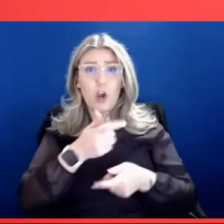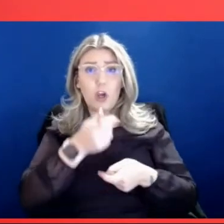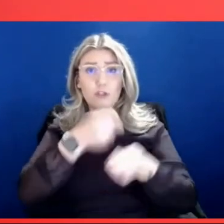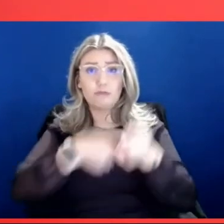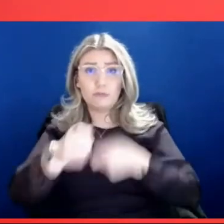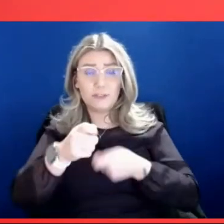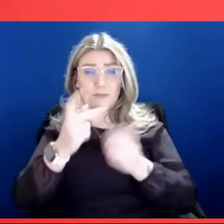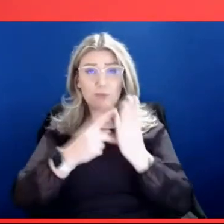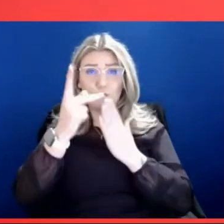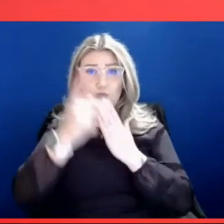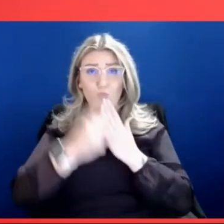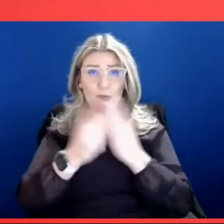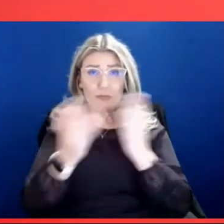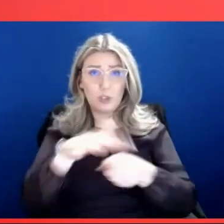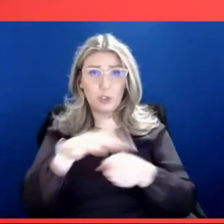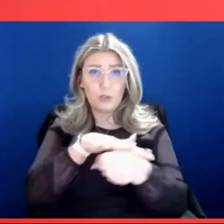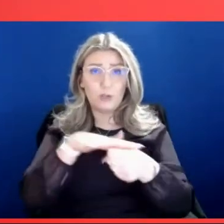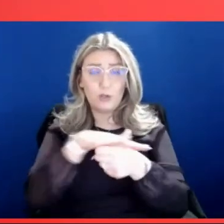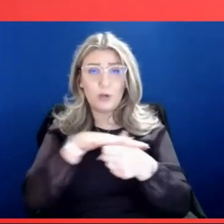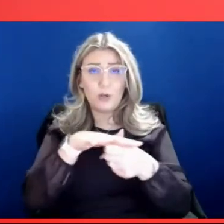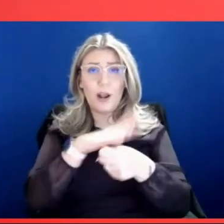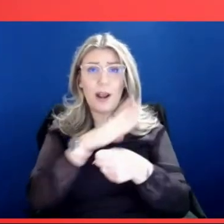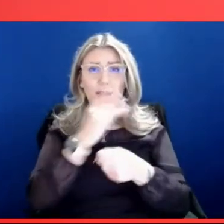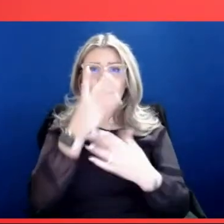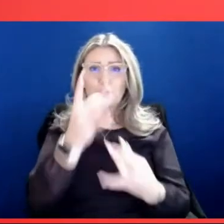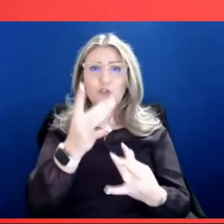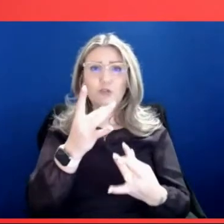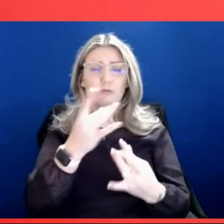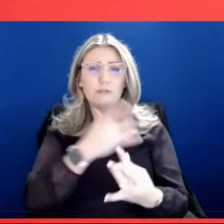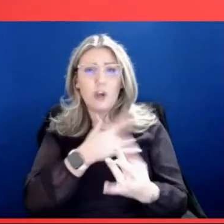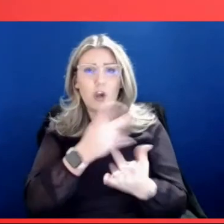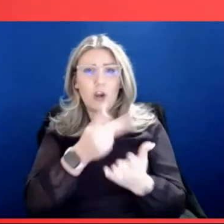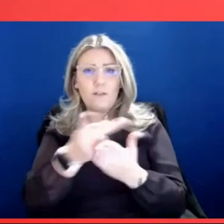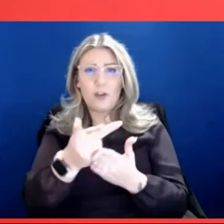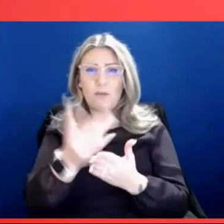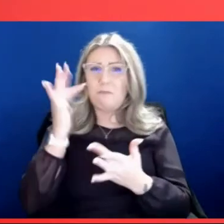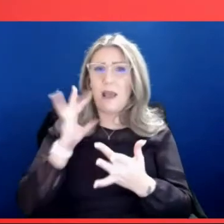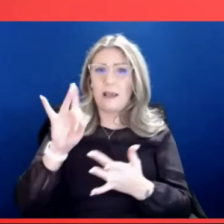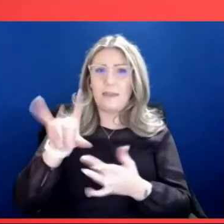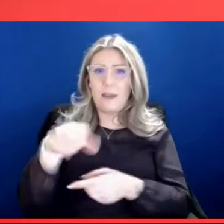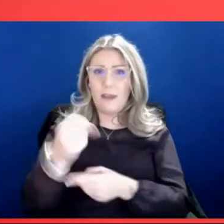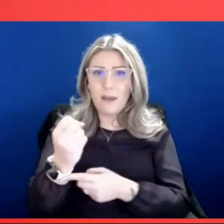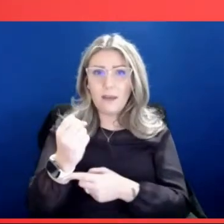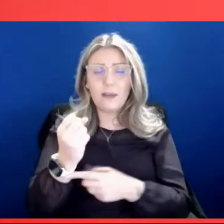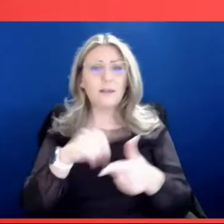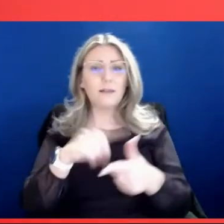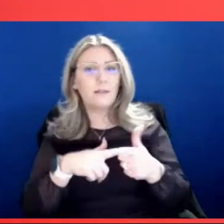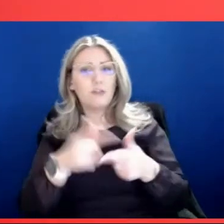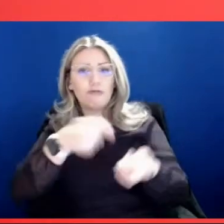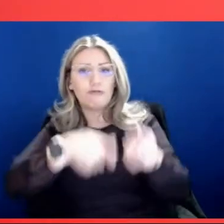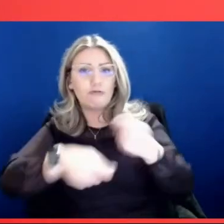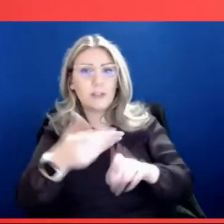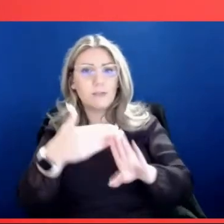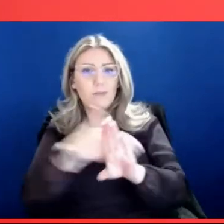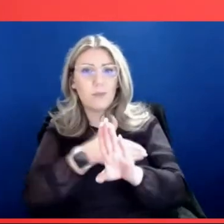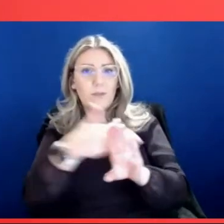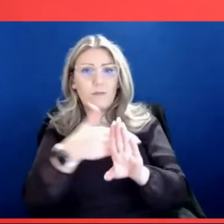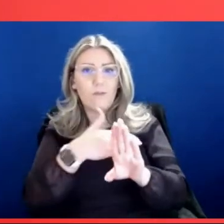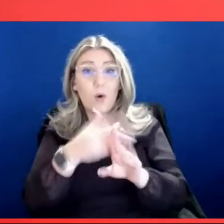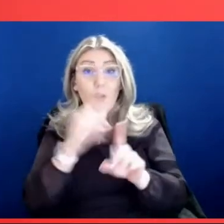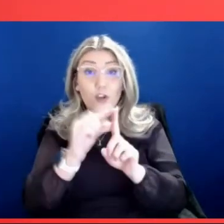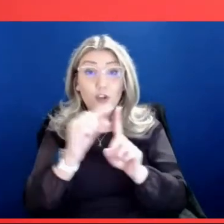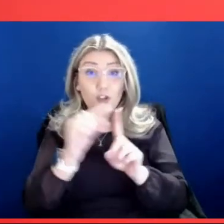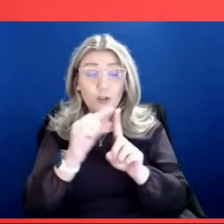area, and I was interested in heart failure back in the 80s and transplant before the term transplant